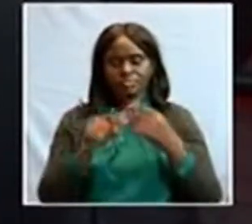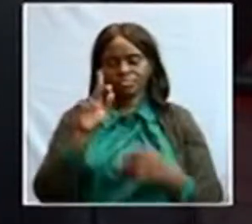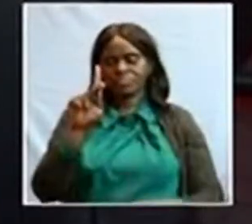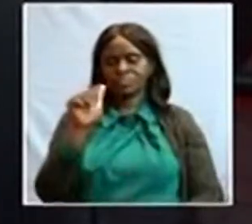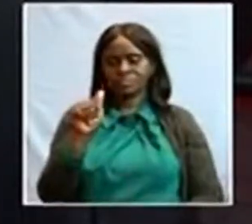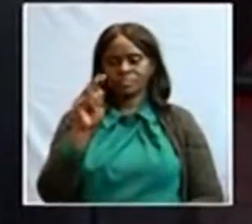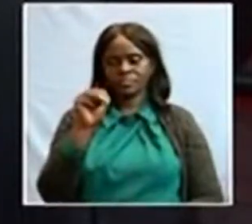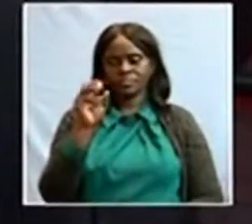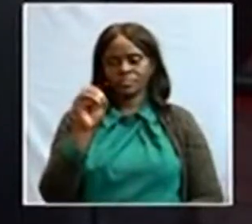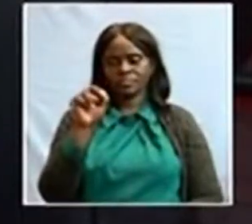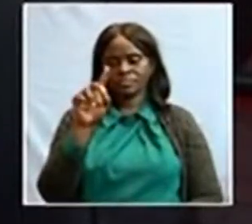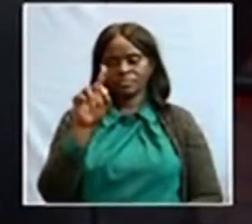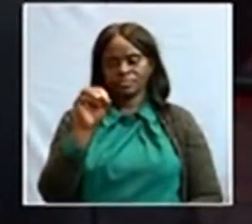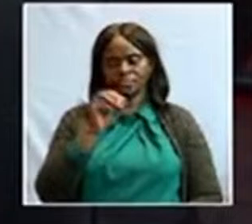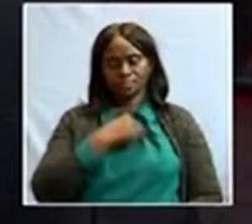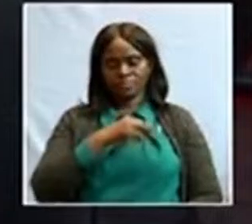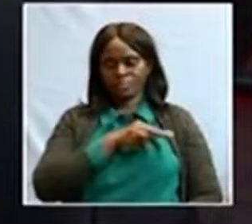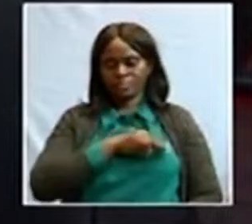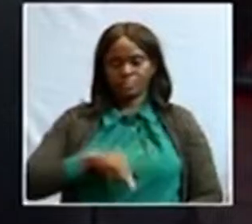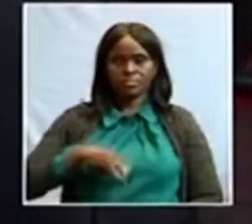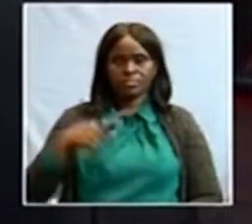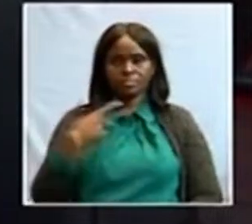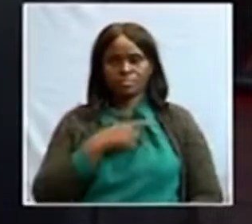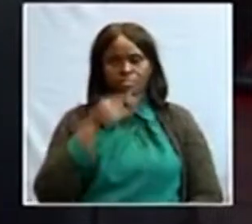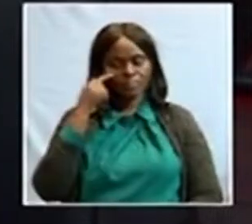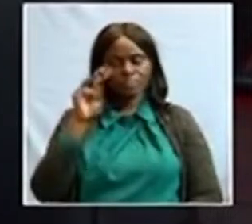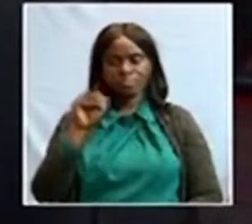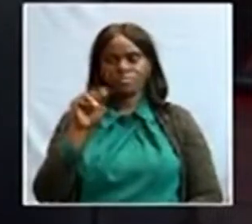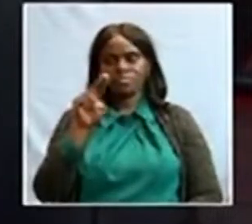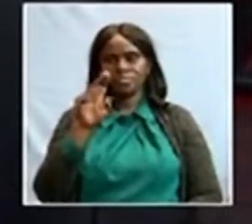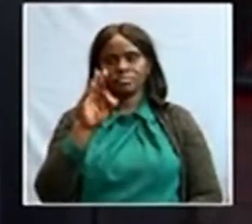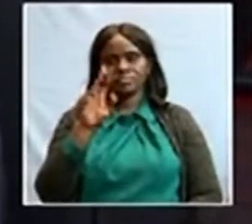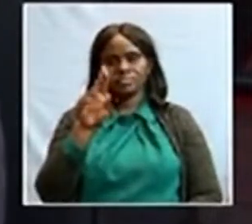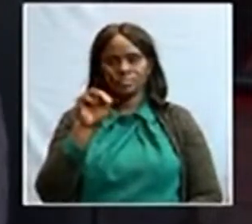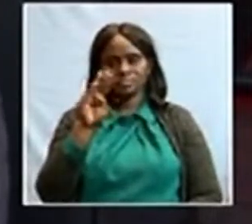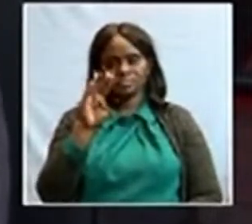Kamondo. I'm a Member of Parliament for Mfumbwe and a member of this committee.